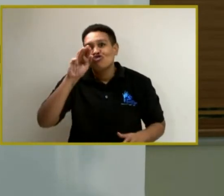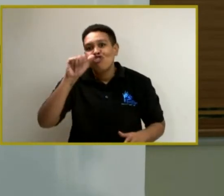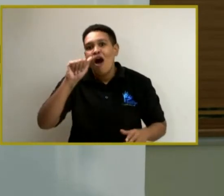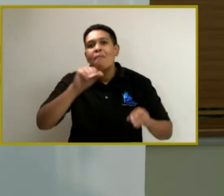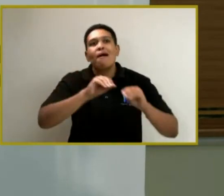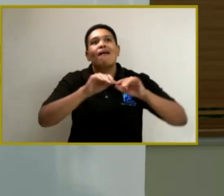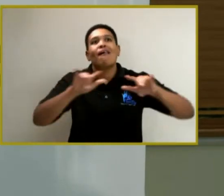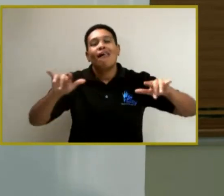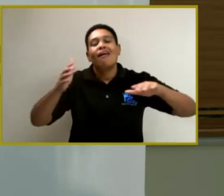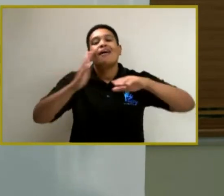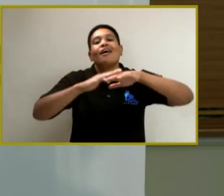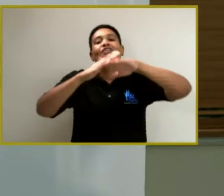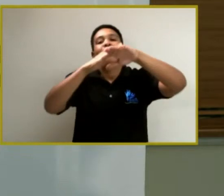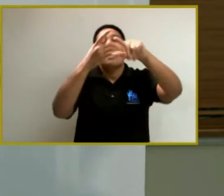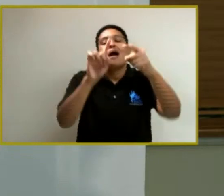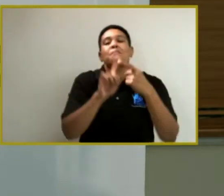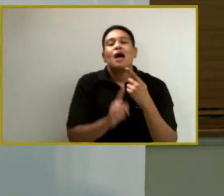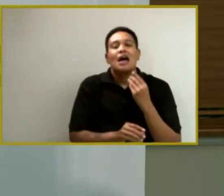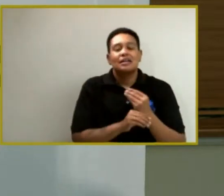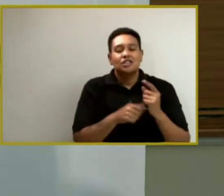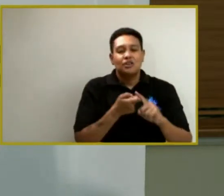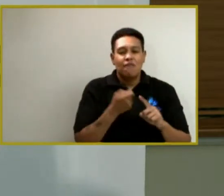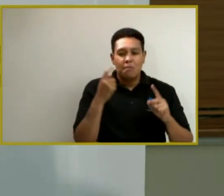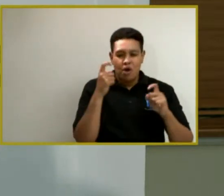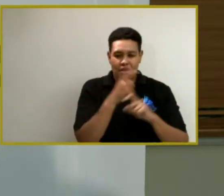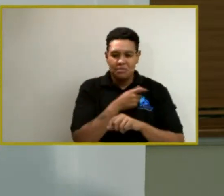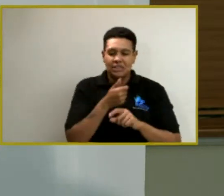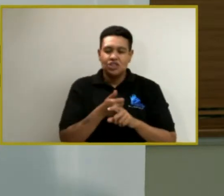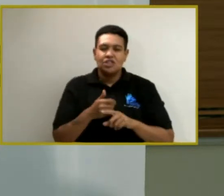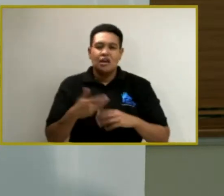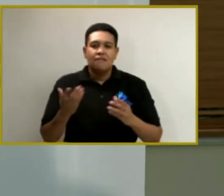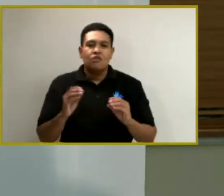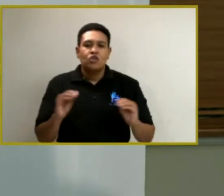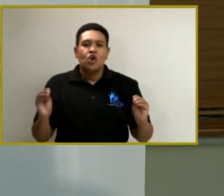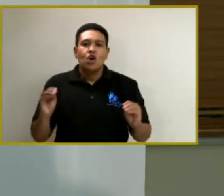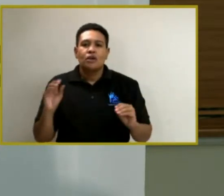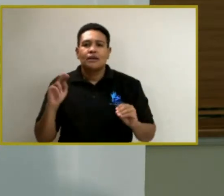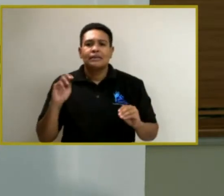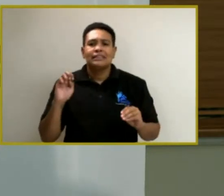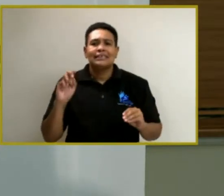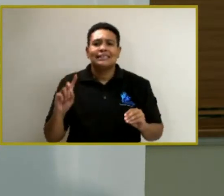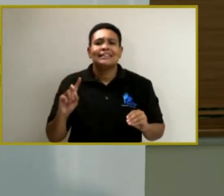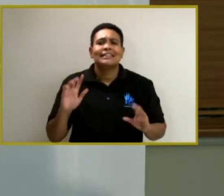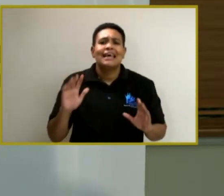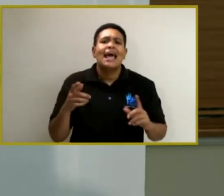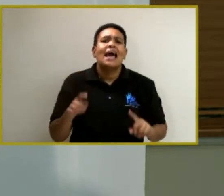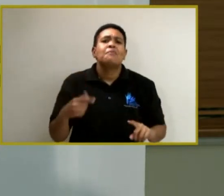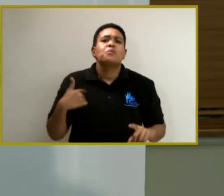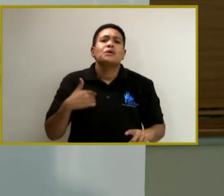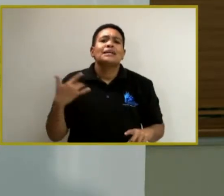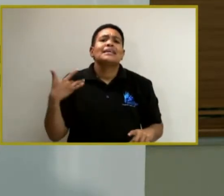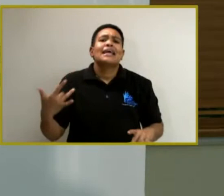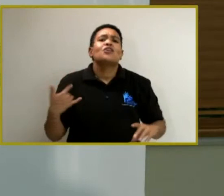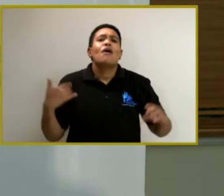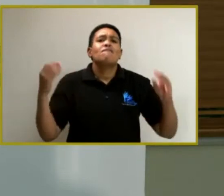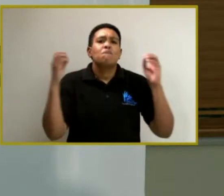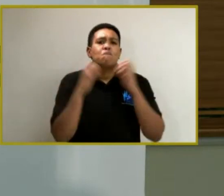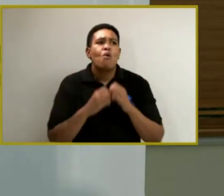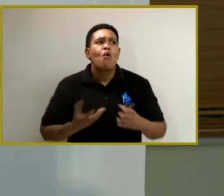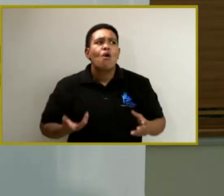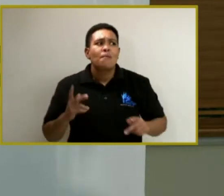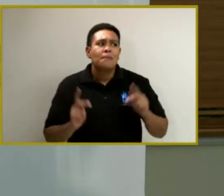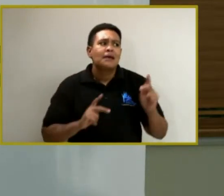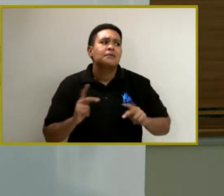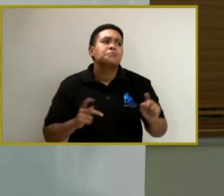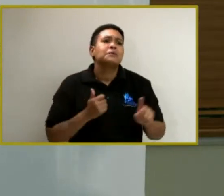increased numbers. And then also from the complications of non-communicable diseases, we tend to have more